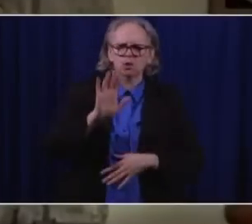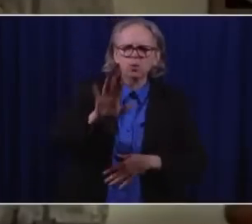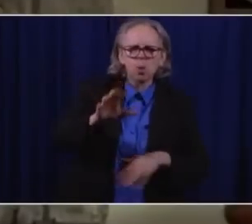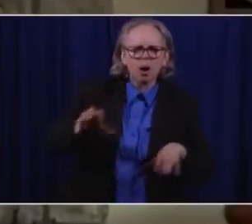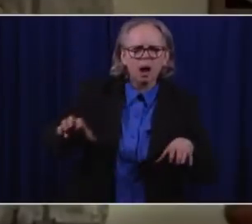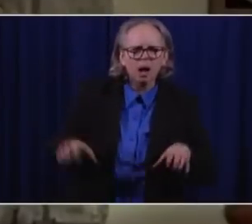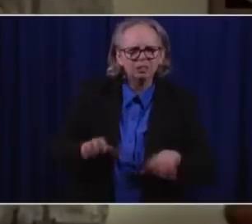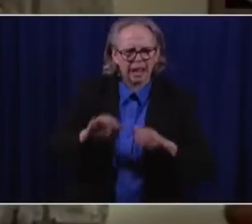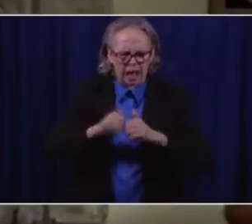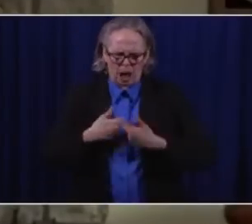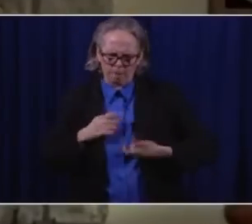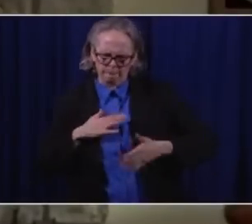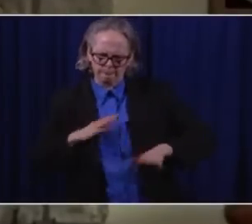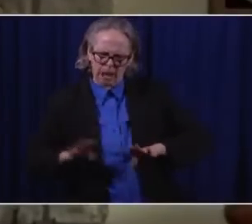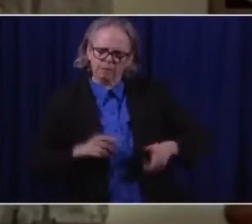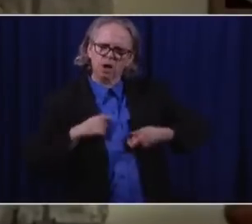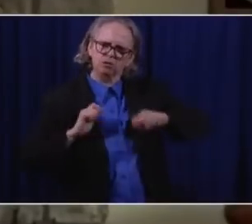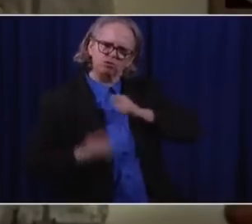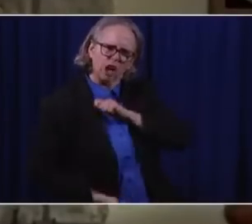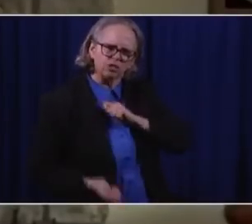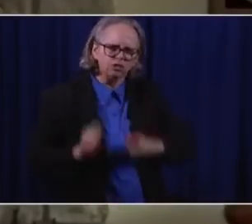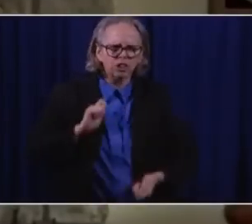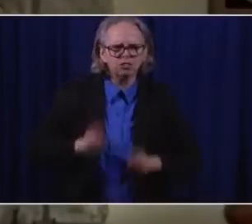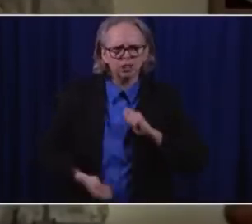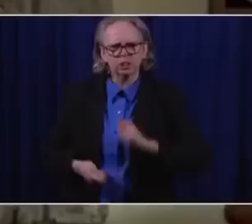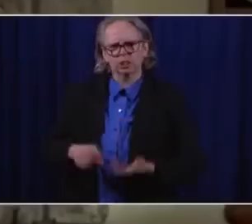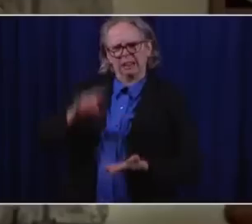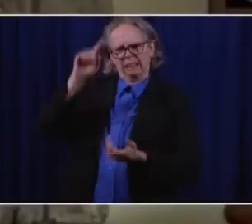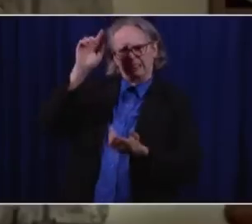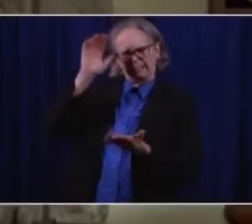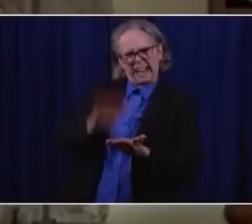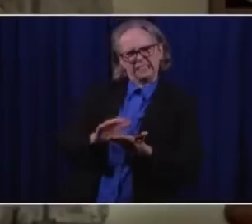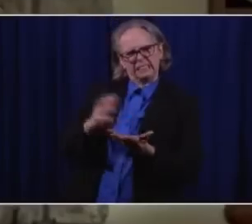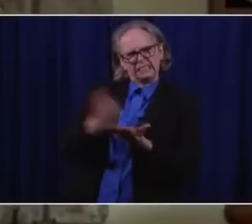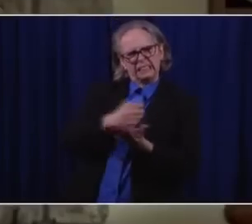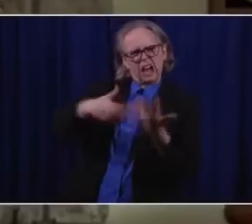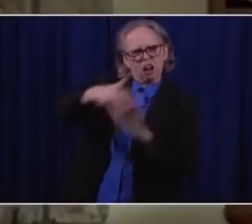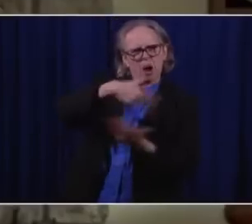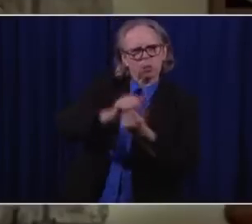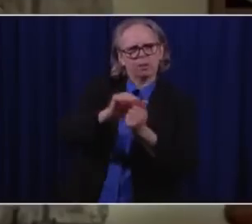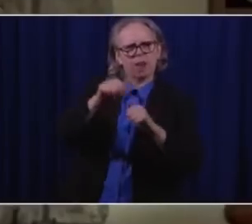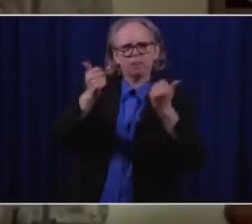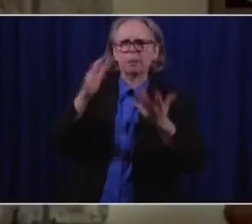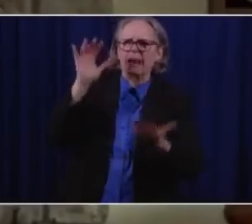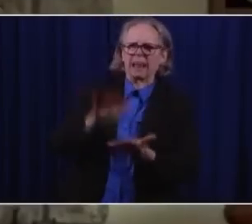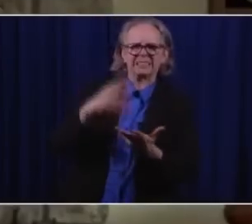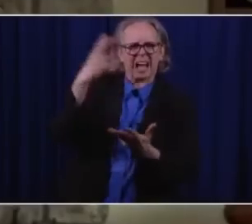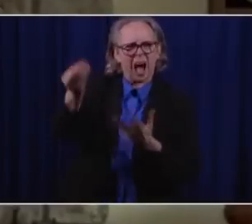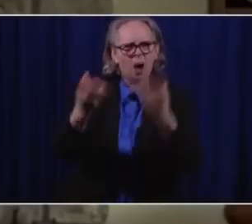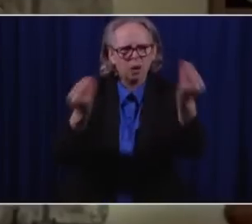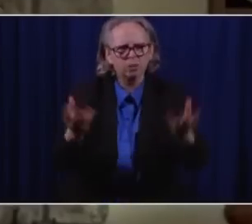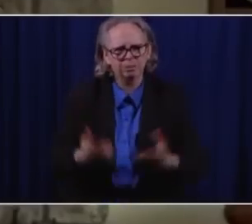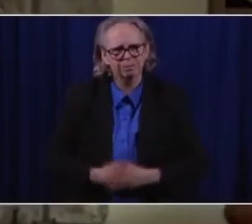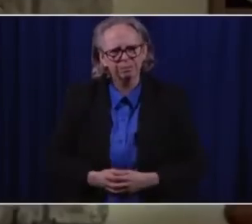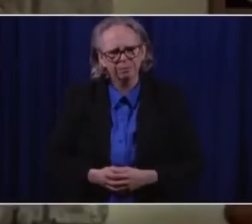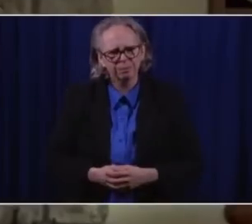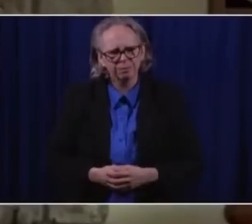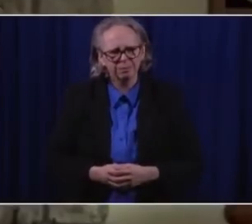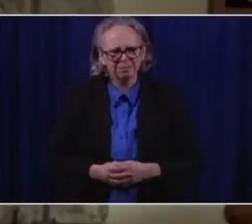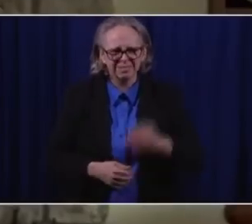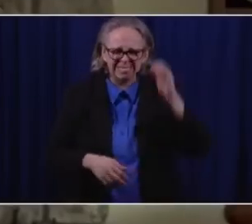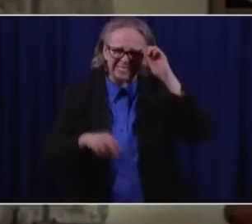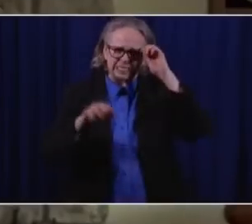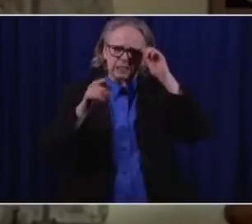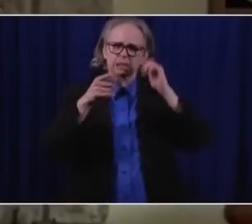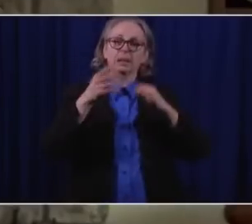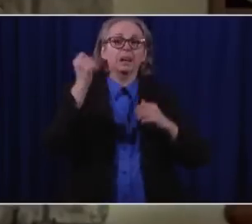your interaction with other people. And if you do that, plus the other things that we have set out, we're